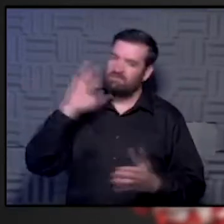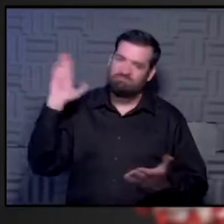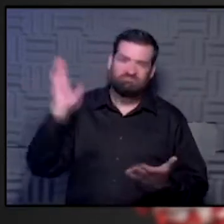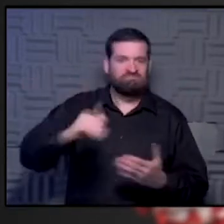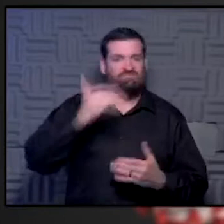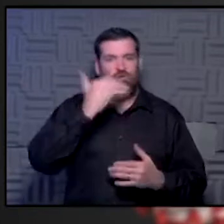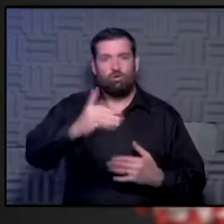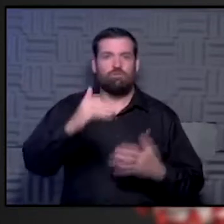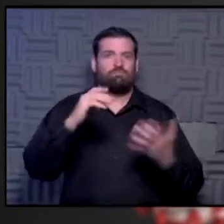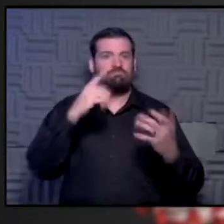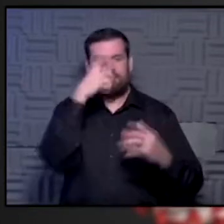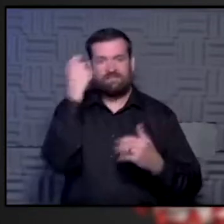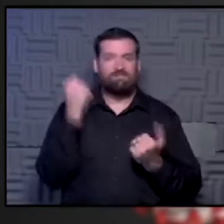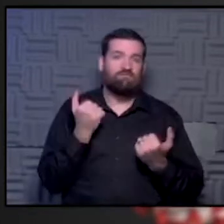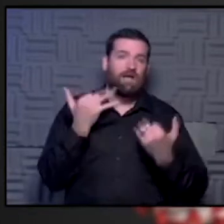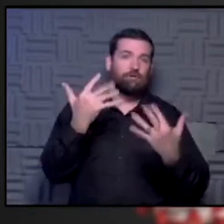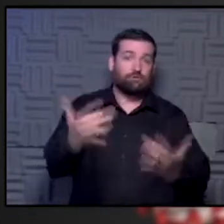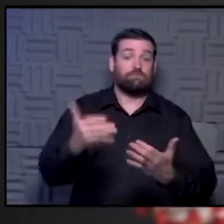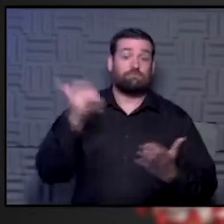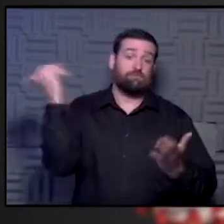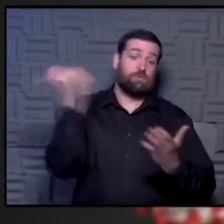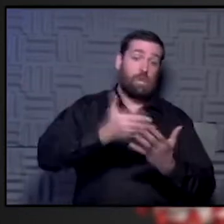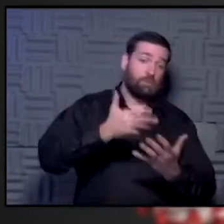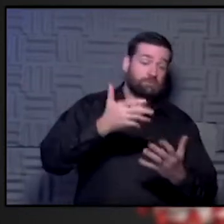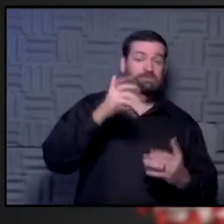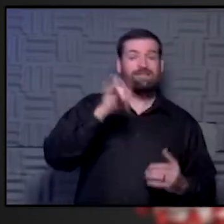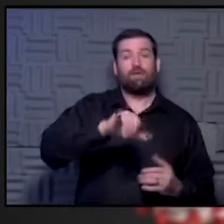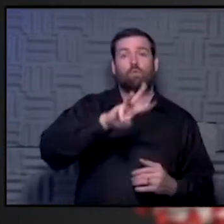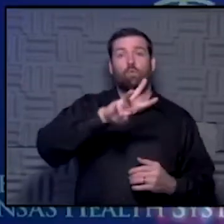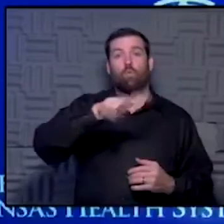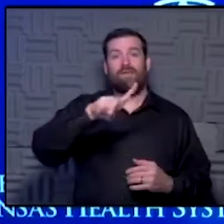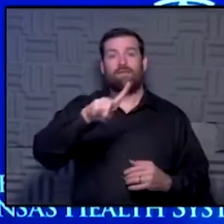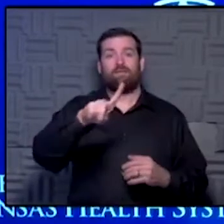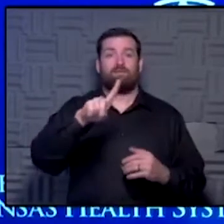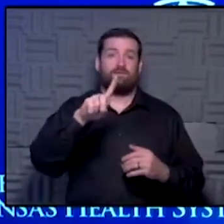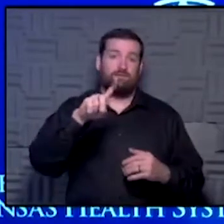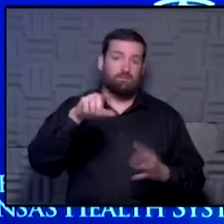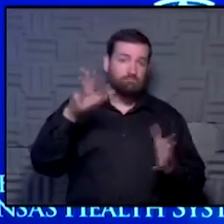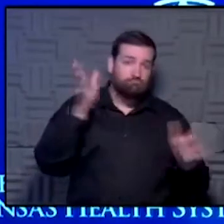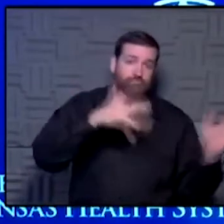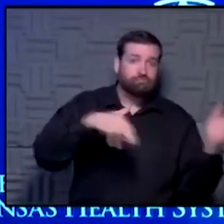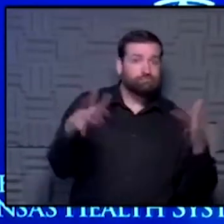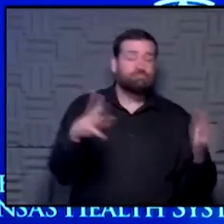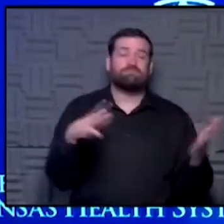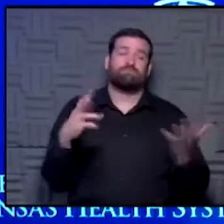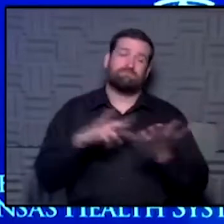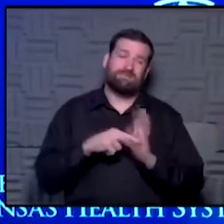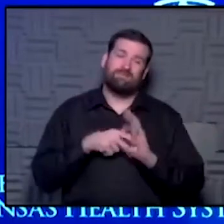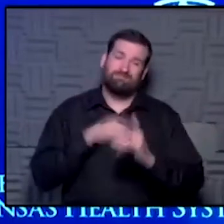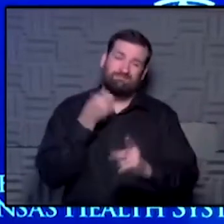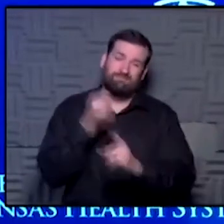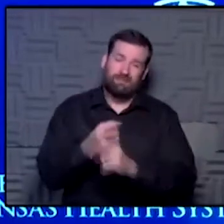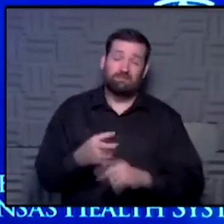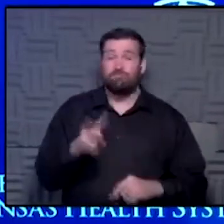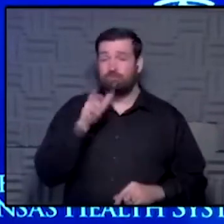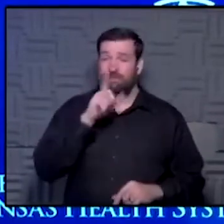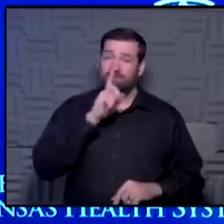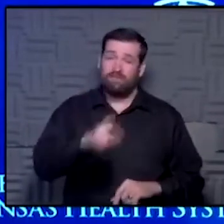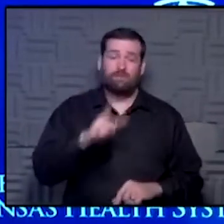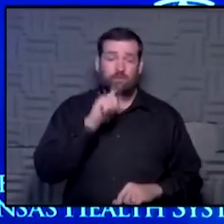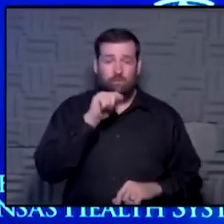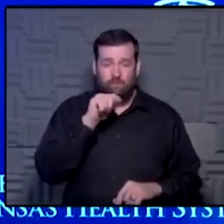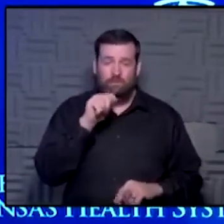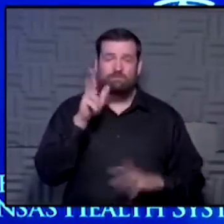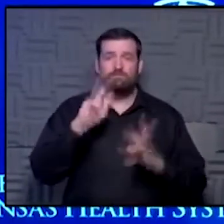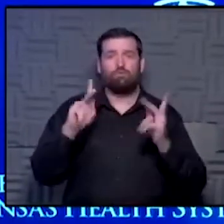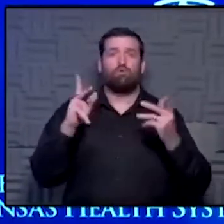sure. And the closer you are and the more you're on that wind path, then the more likely you are to be affected by that. The people who are really affected by it are usually people